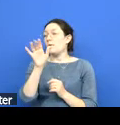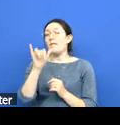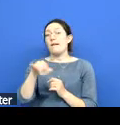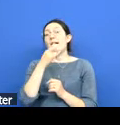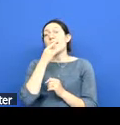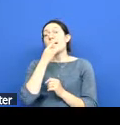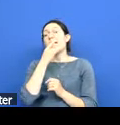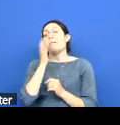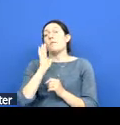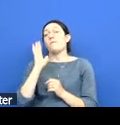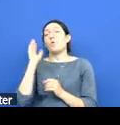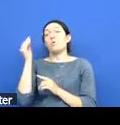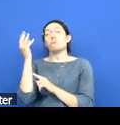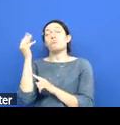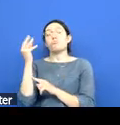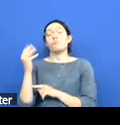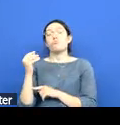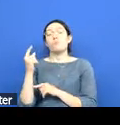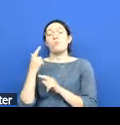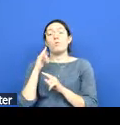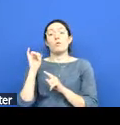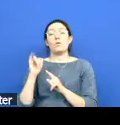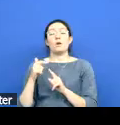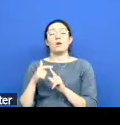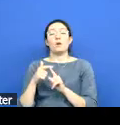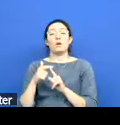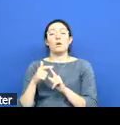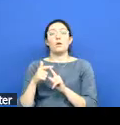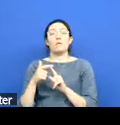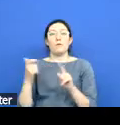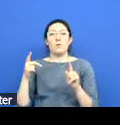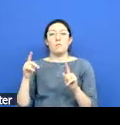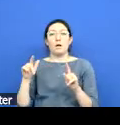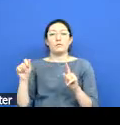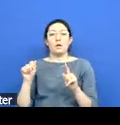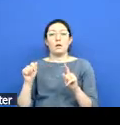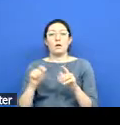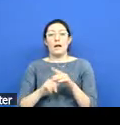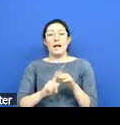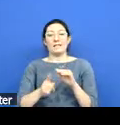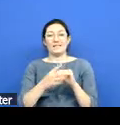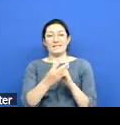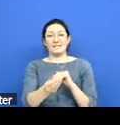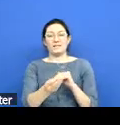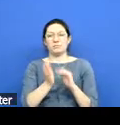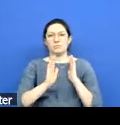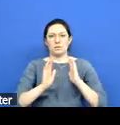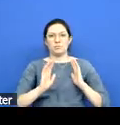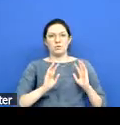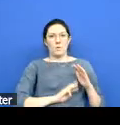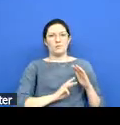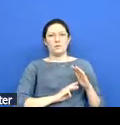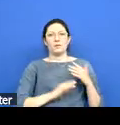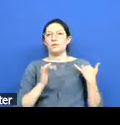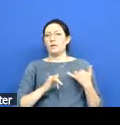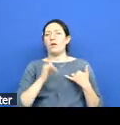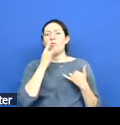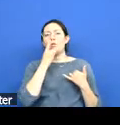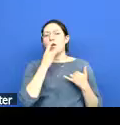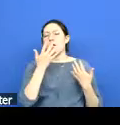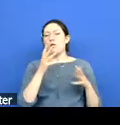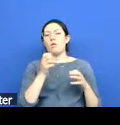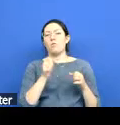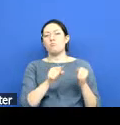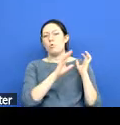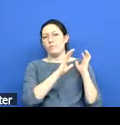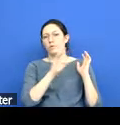there at the exit from the plaza, going back to the days of it being a Wegmans Plaza, that's gone. That's been removed by the